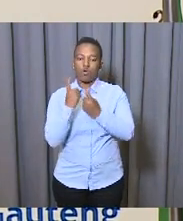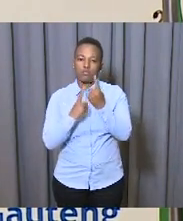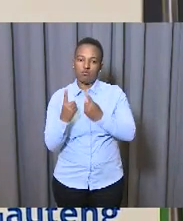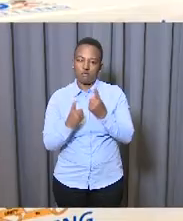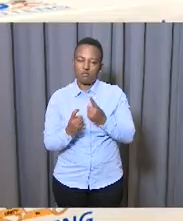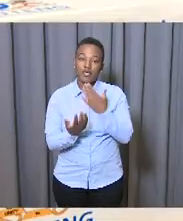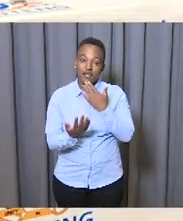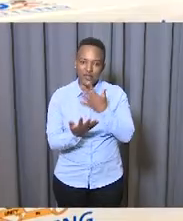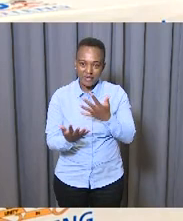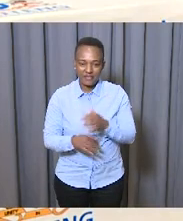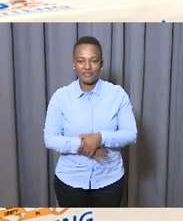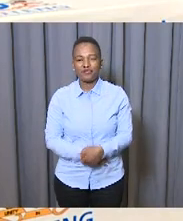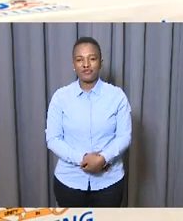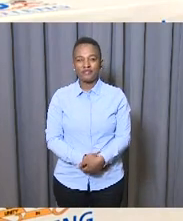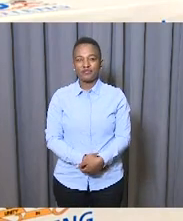much.